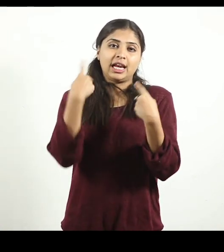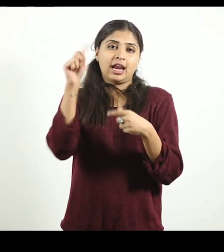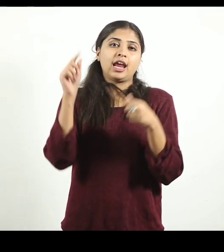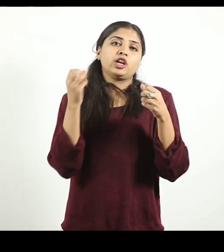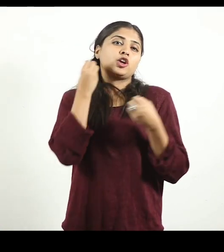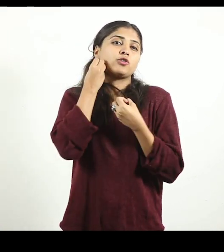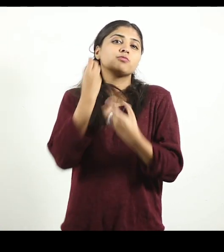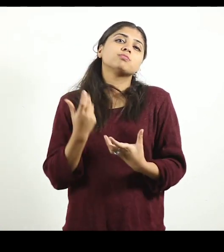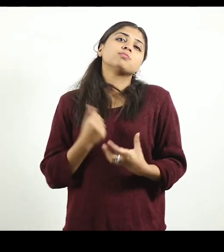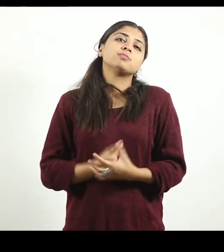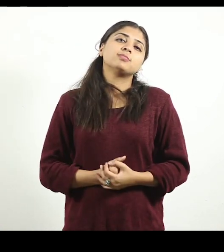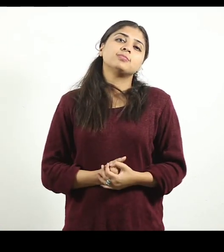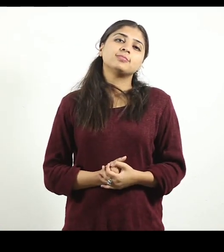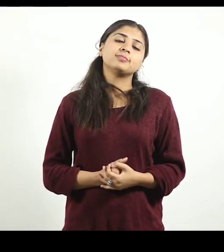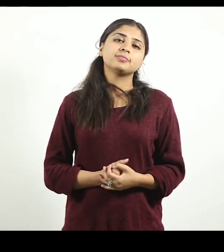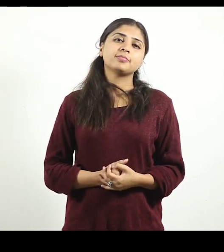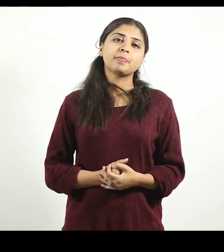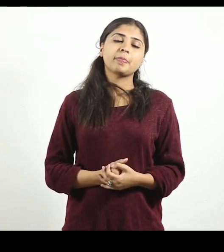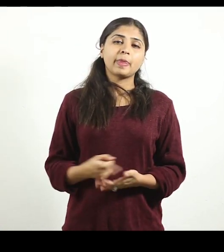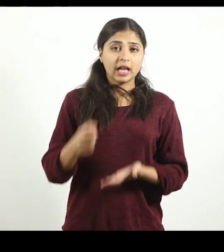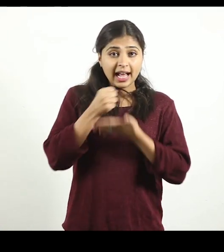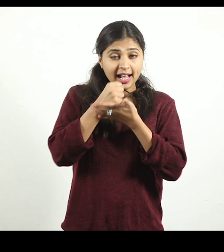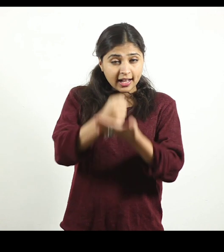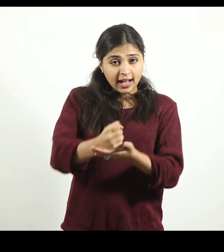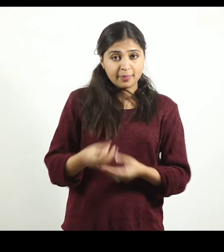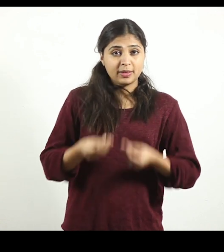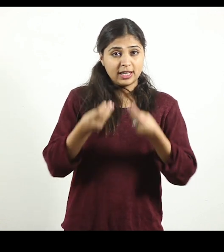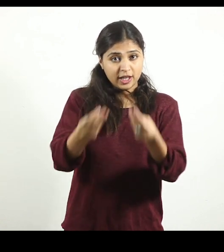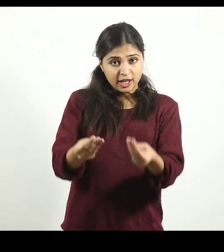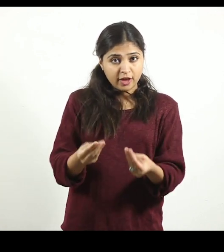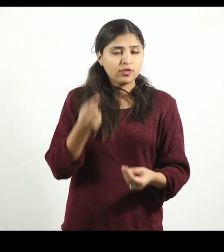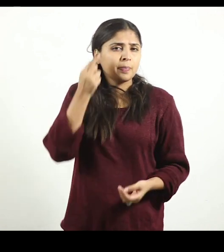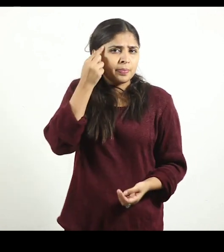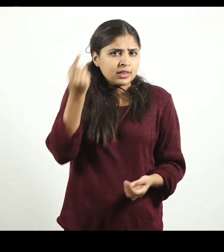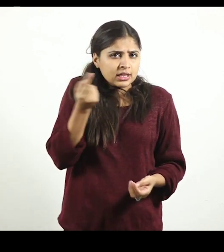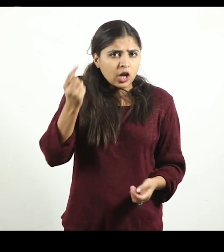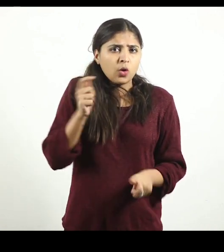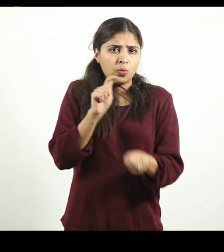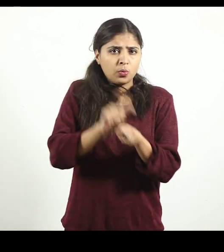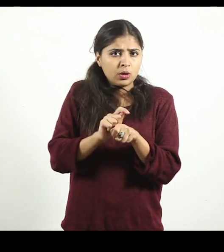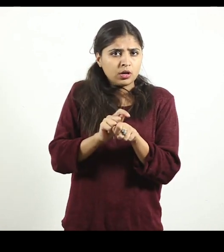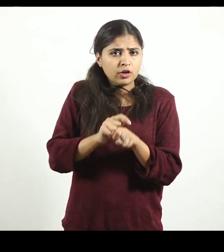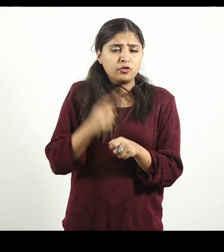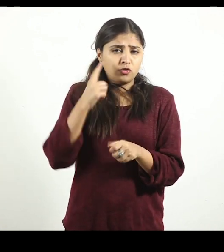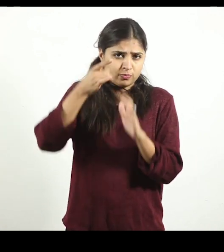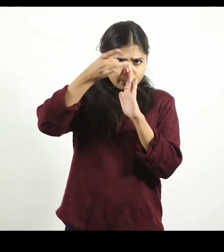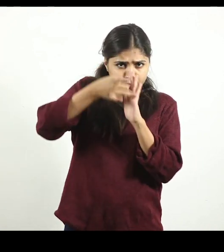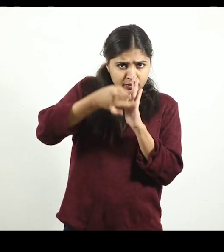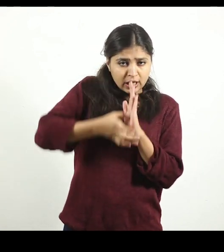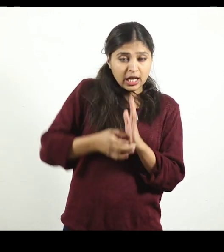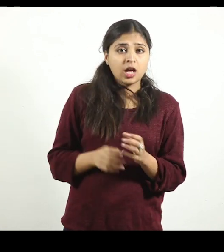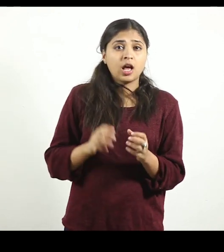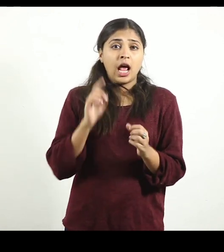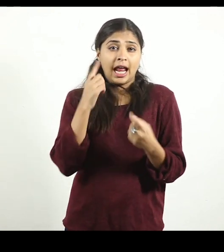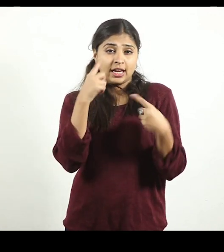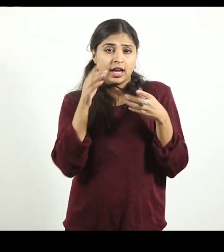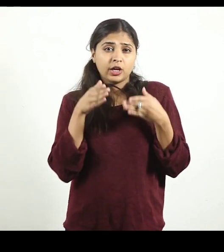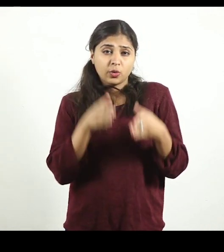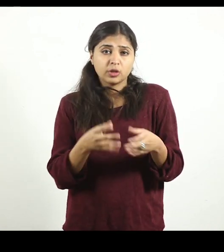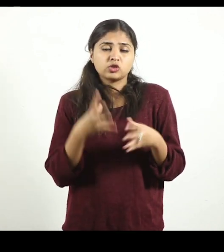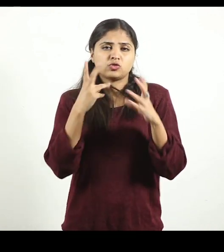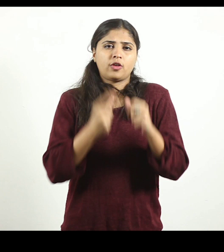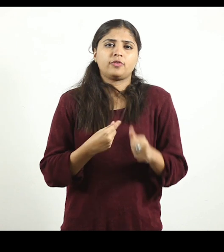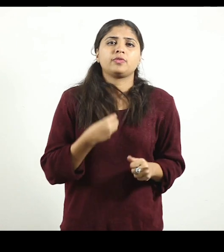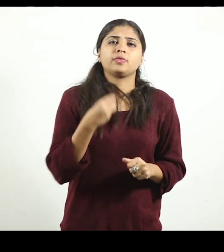It helps in providing opinions on work in detailed and constructive way so as to provide solution to different